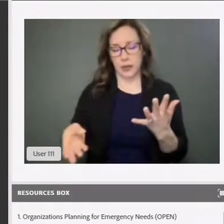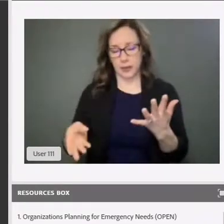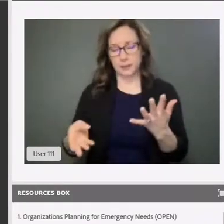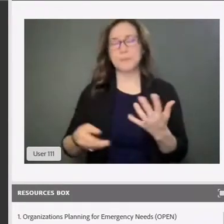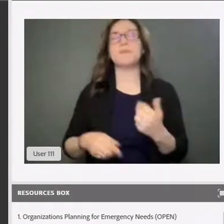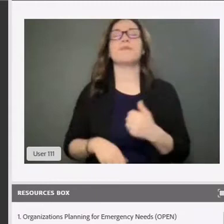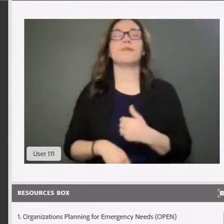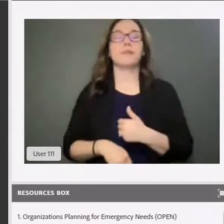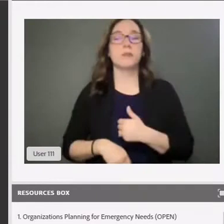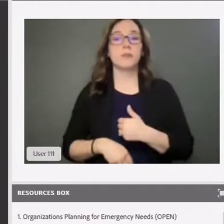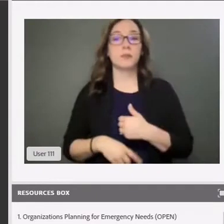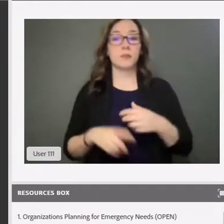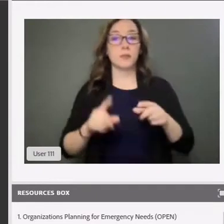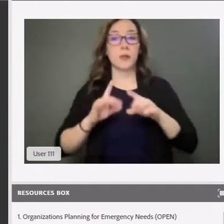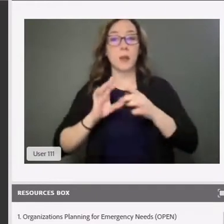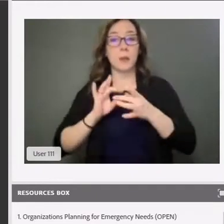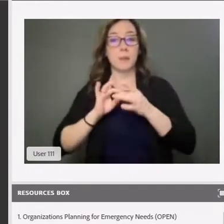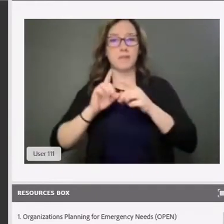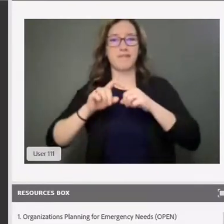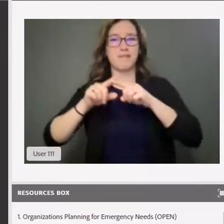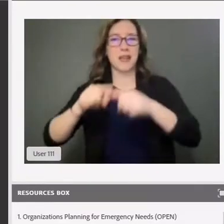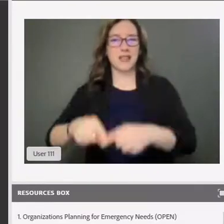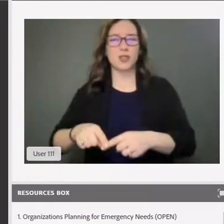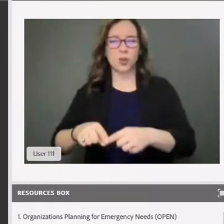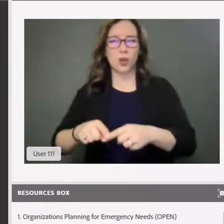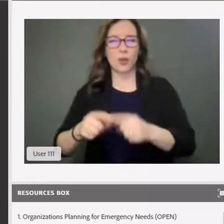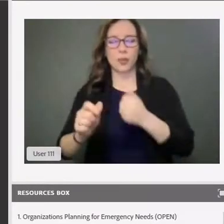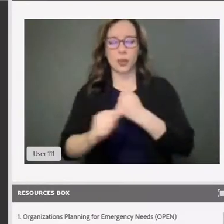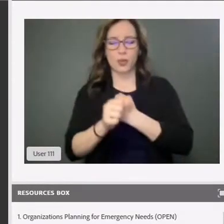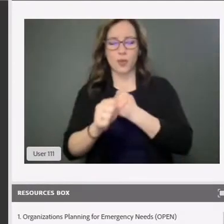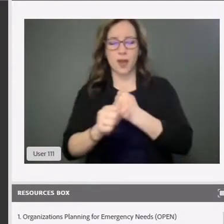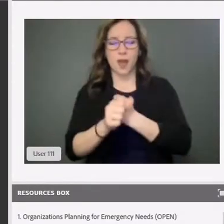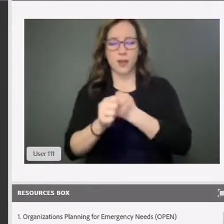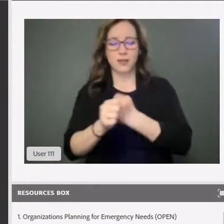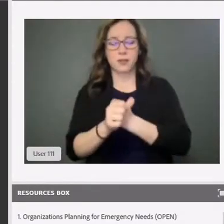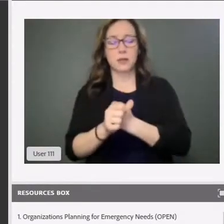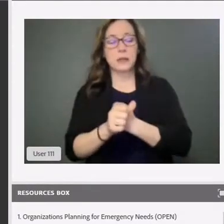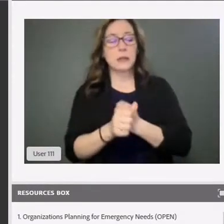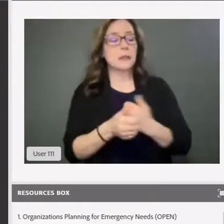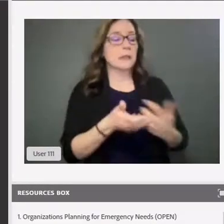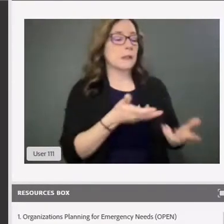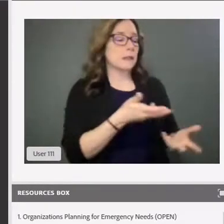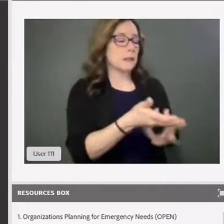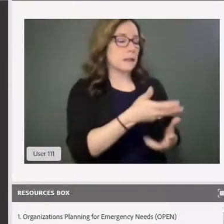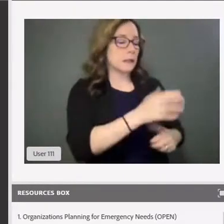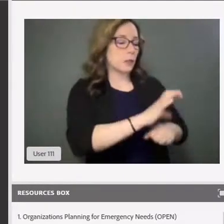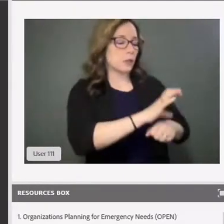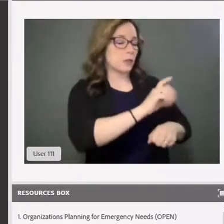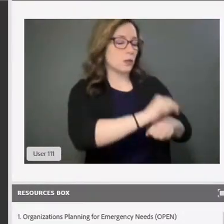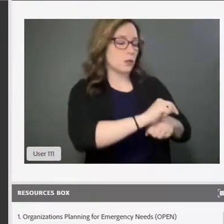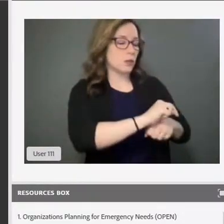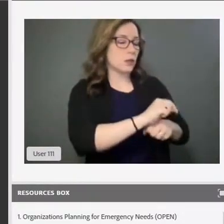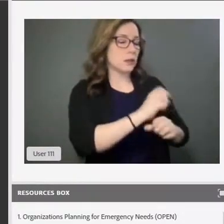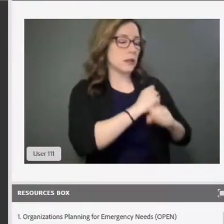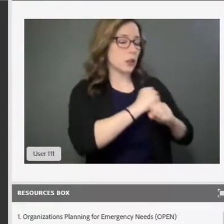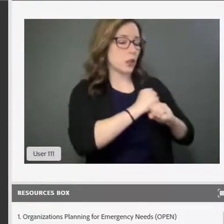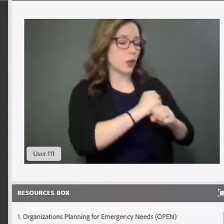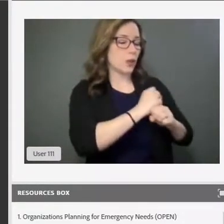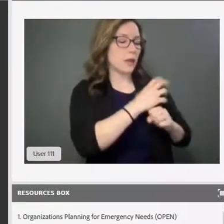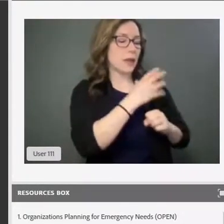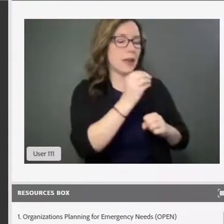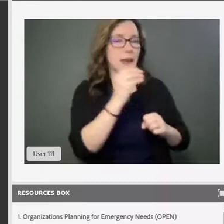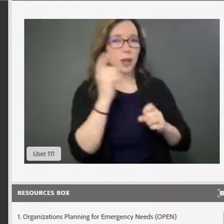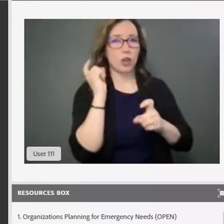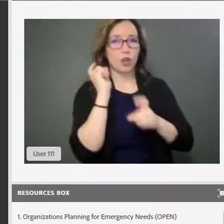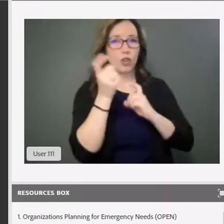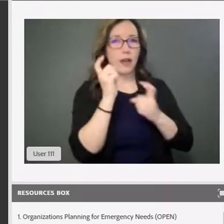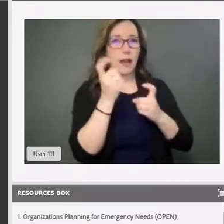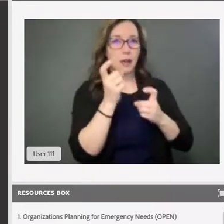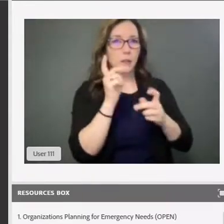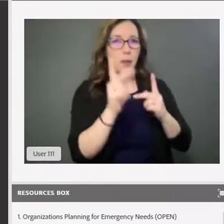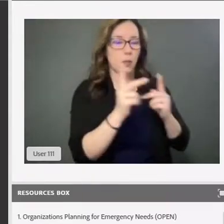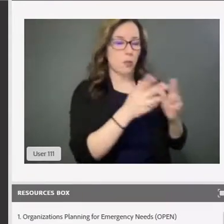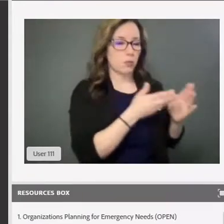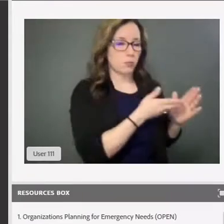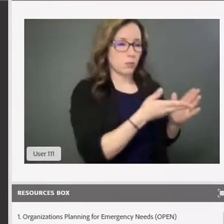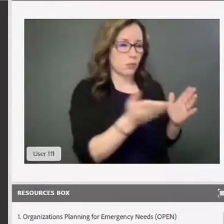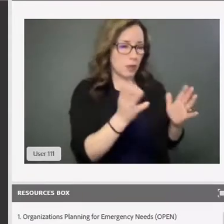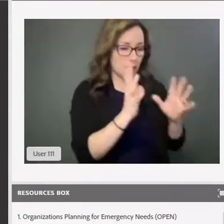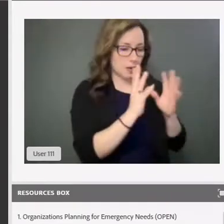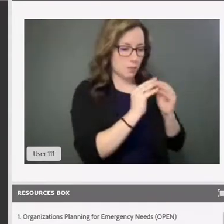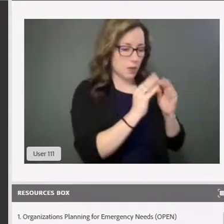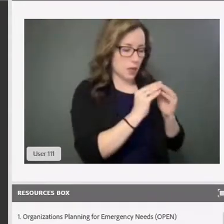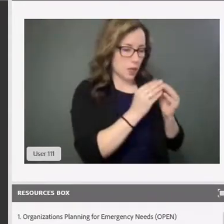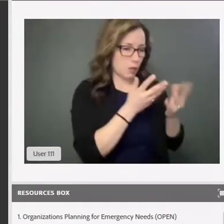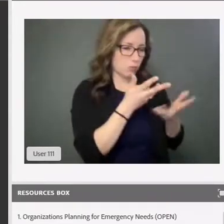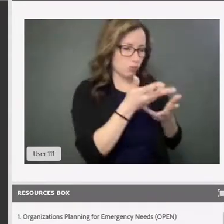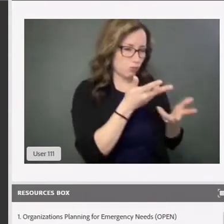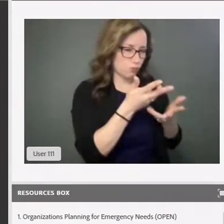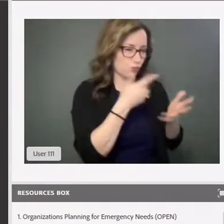threat landscape and after consultation with some security experts and, of course, preparedness grant stakeholders. And so the